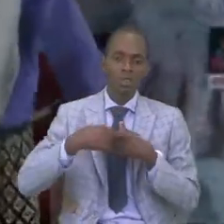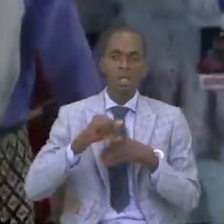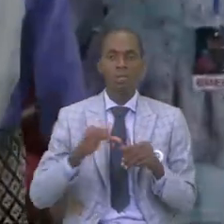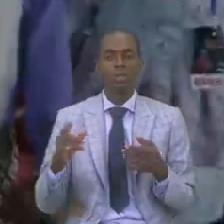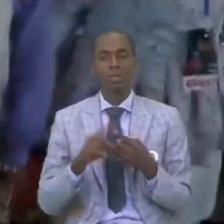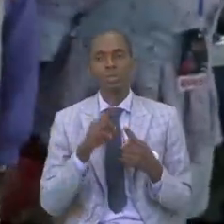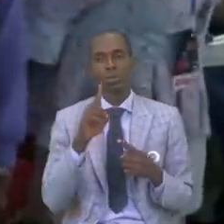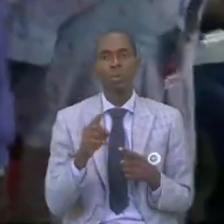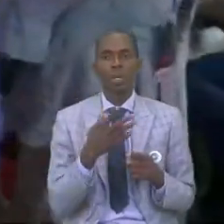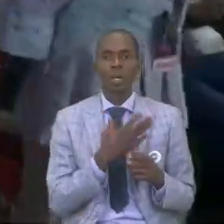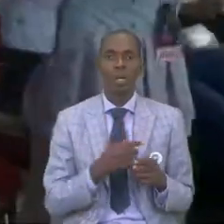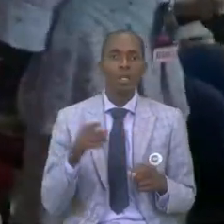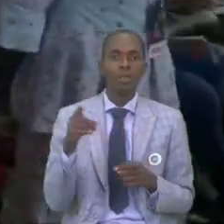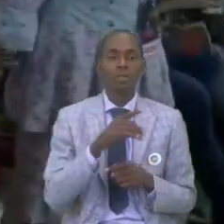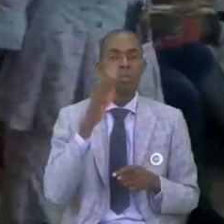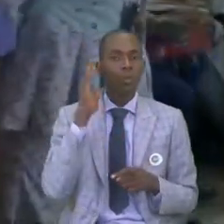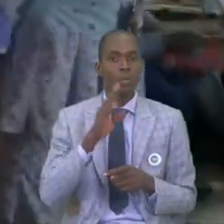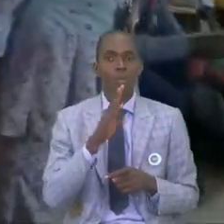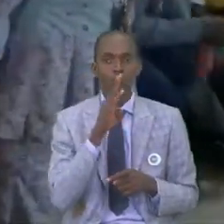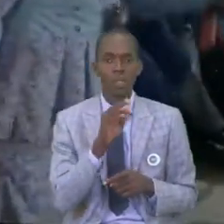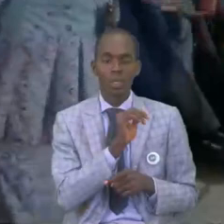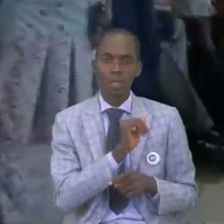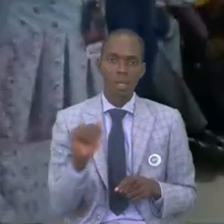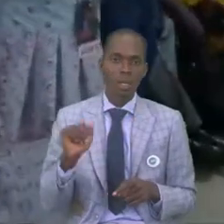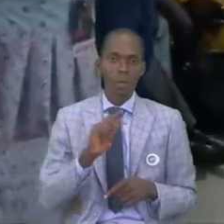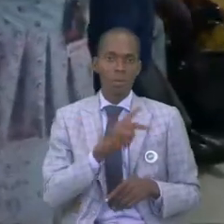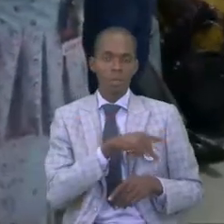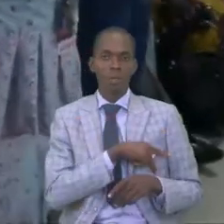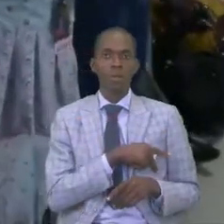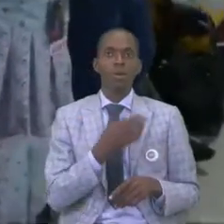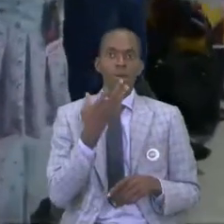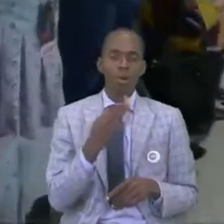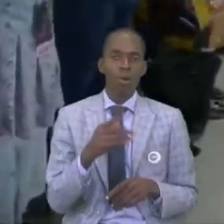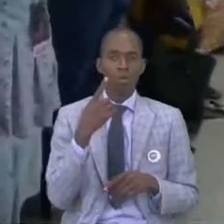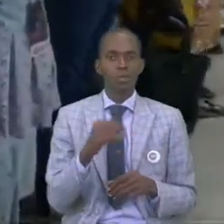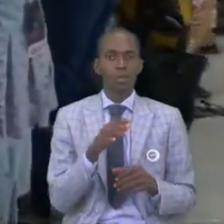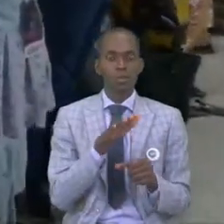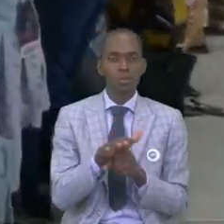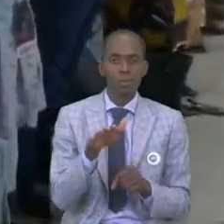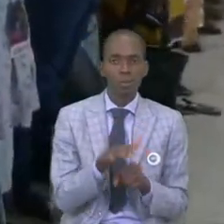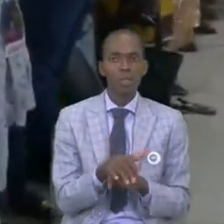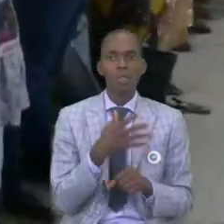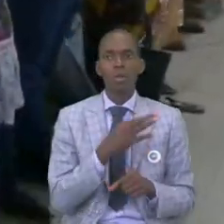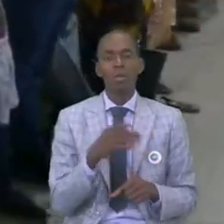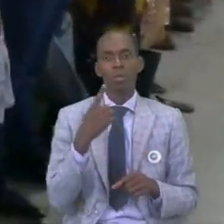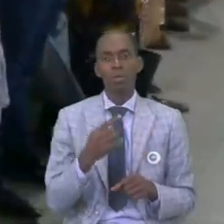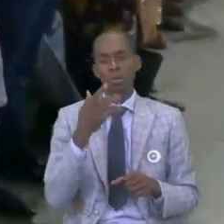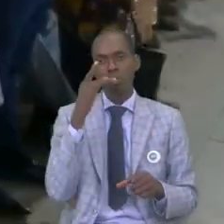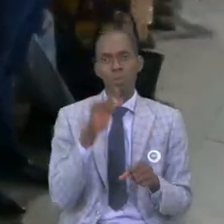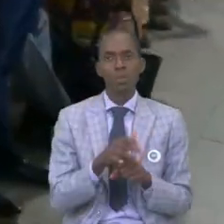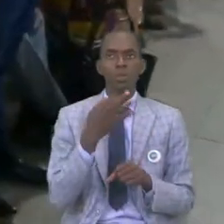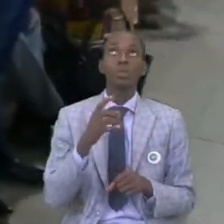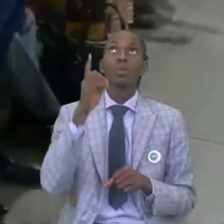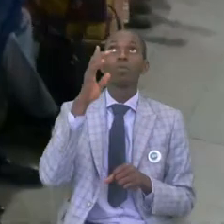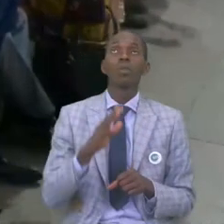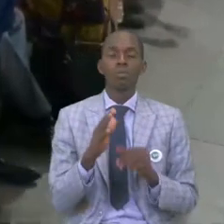And you will be a personification of the fulfillment of the promise of God. Open your mouth